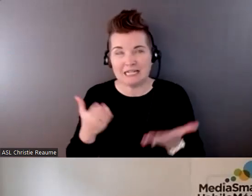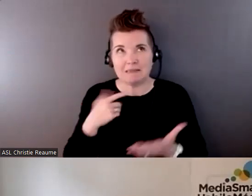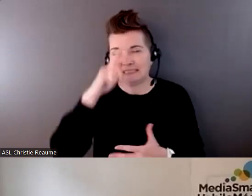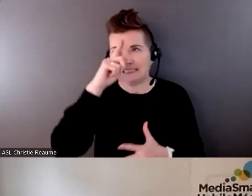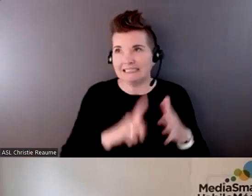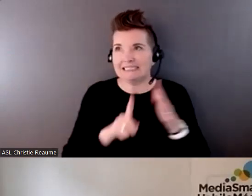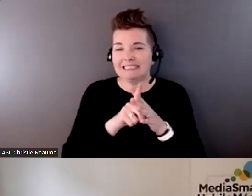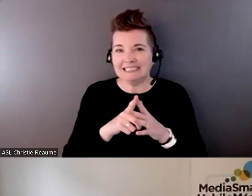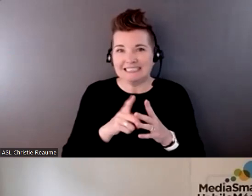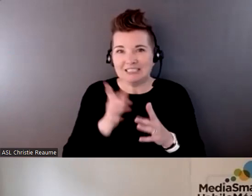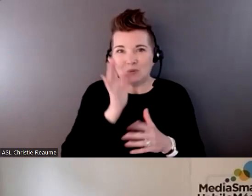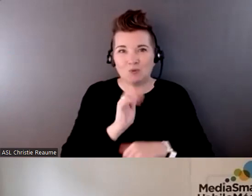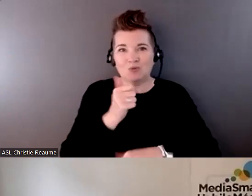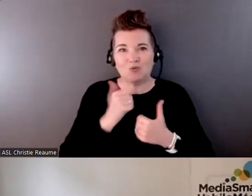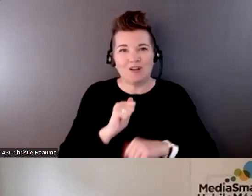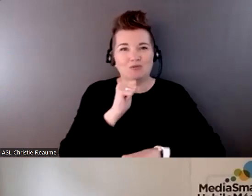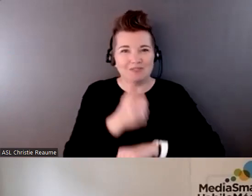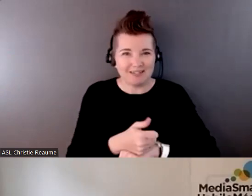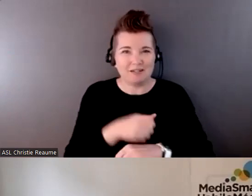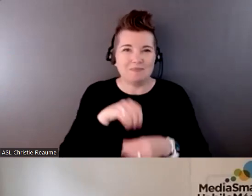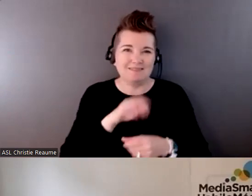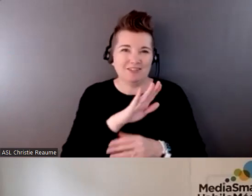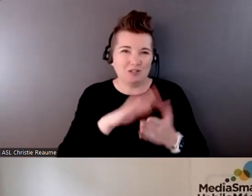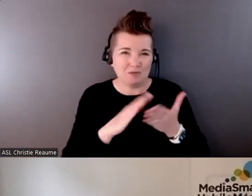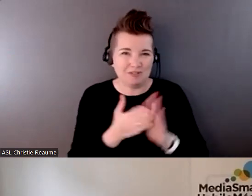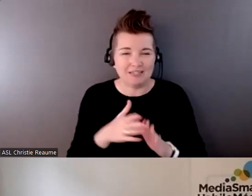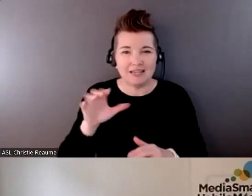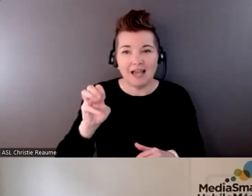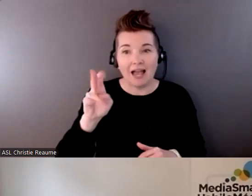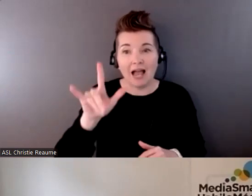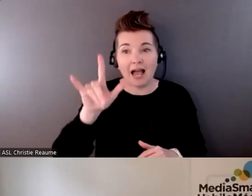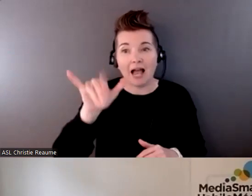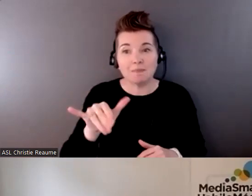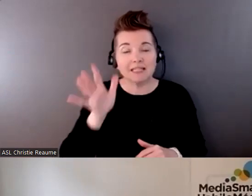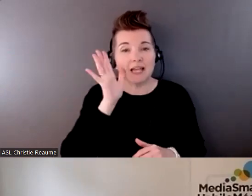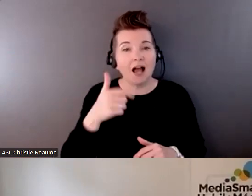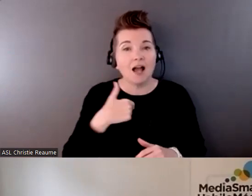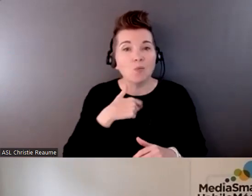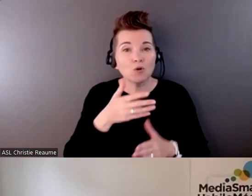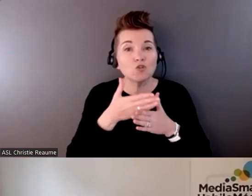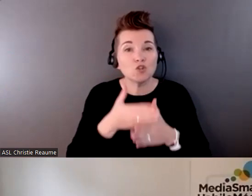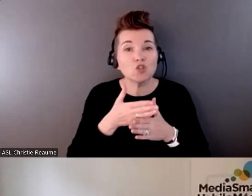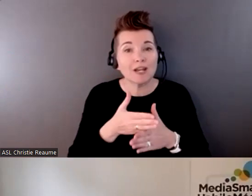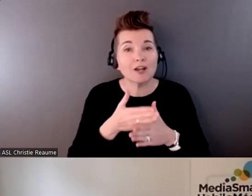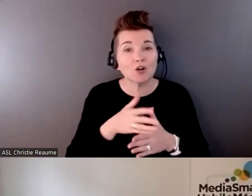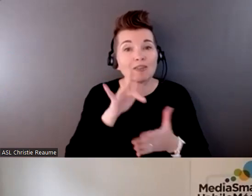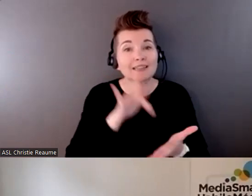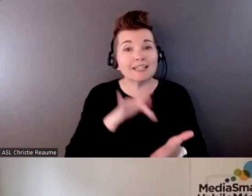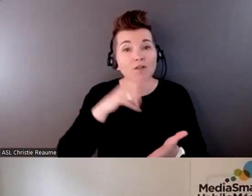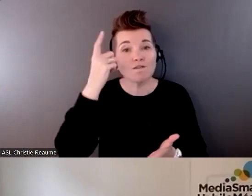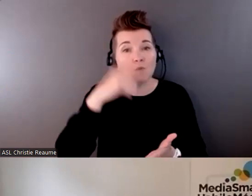their in their community so uh Emily if you don't mind I will be sharing the link to your best practices report so that it can help